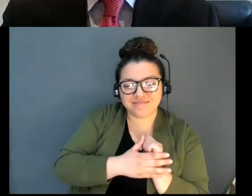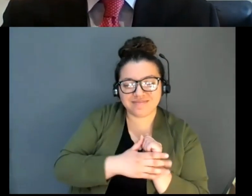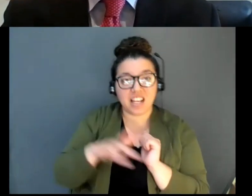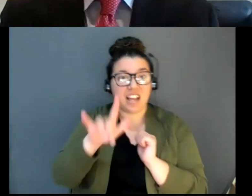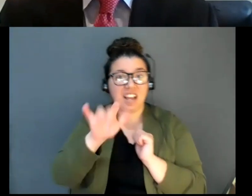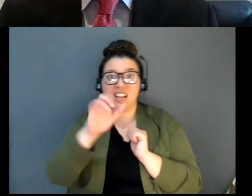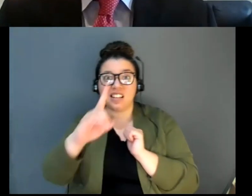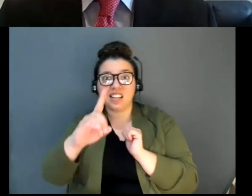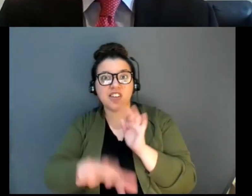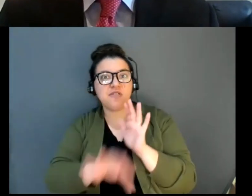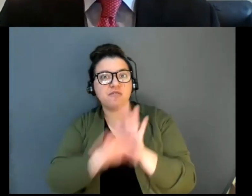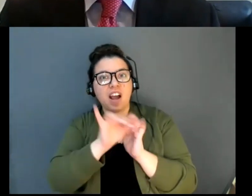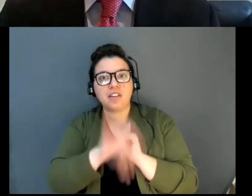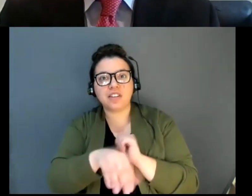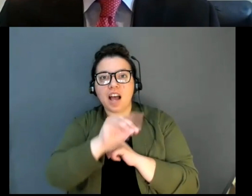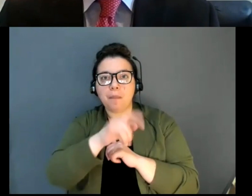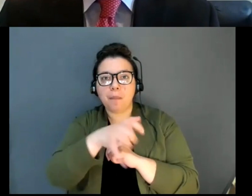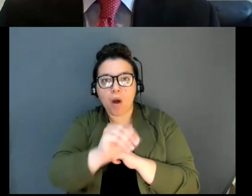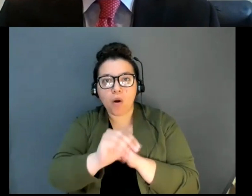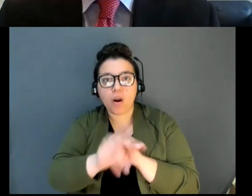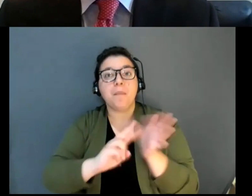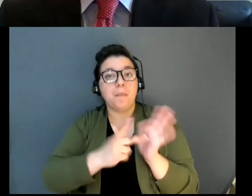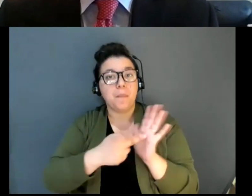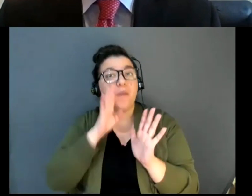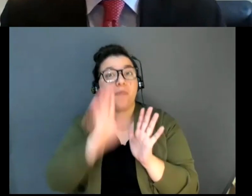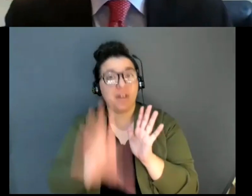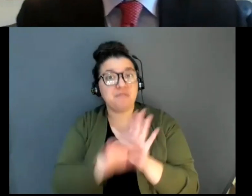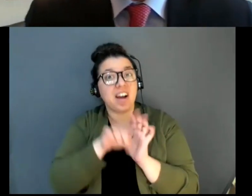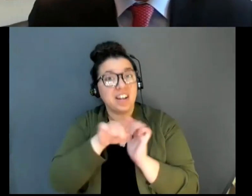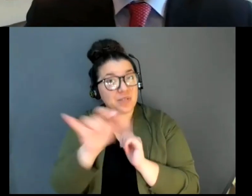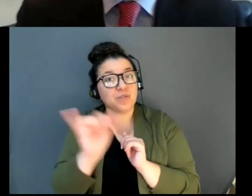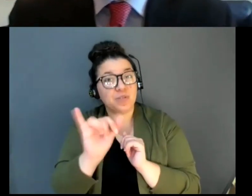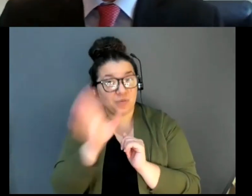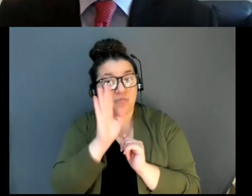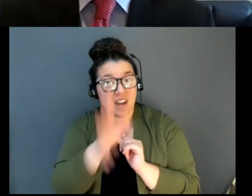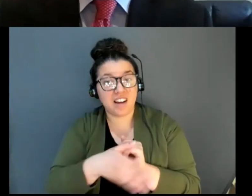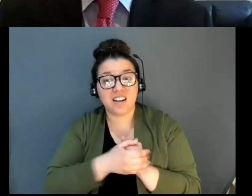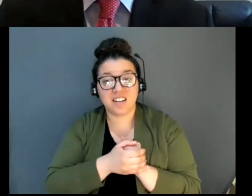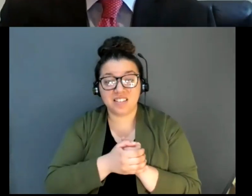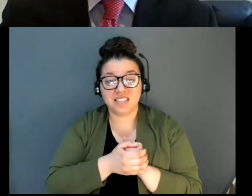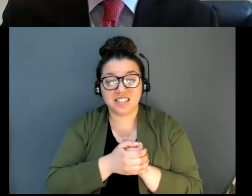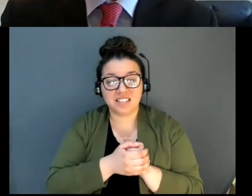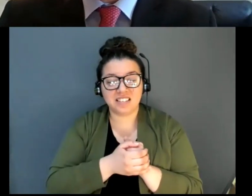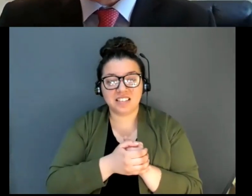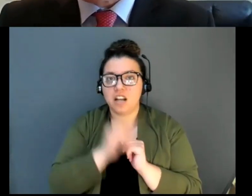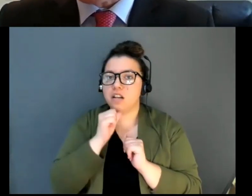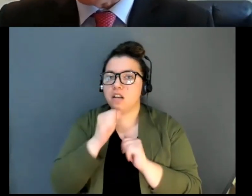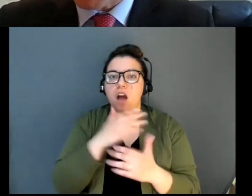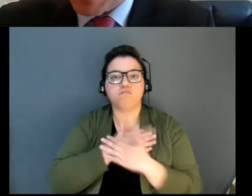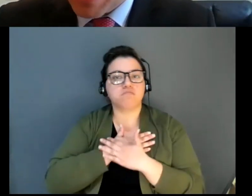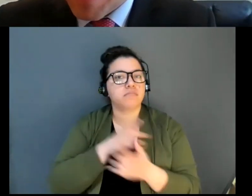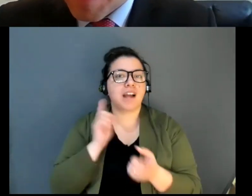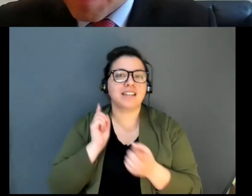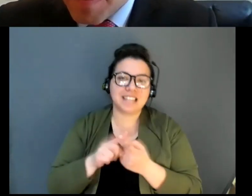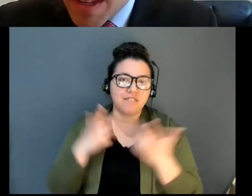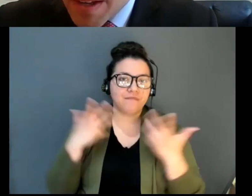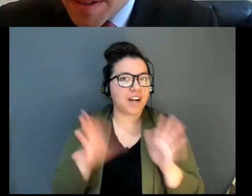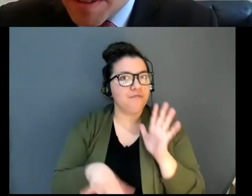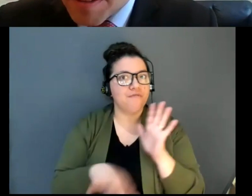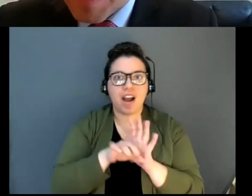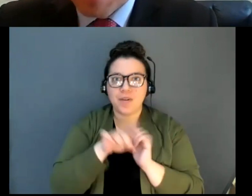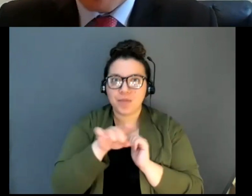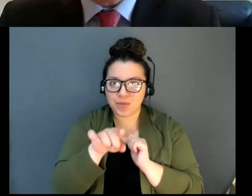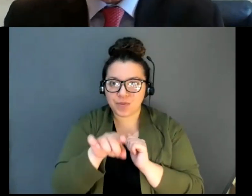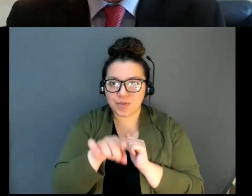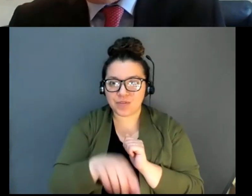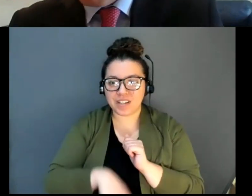person's modem. He's going to find you. He will find you. I have no doubt. He will not rest until he has found you. Oh, do we move